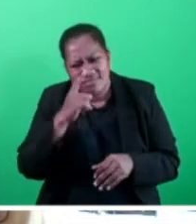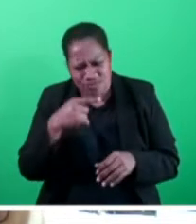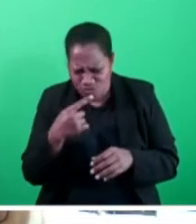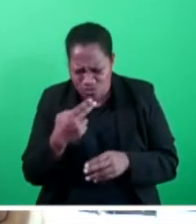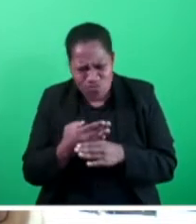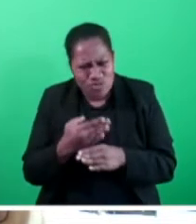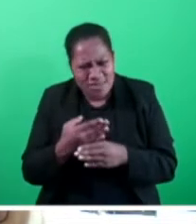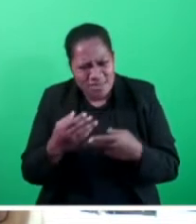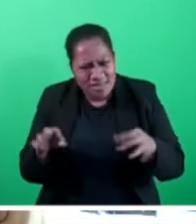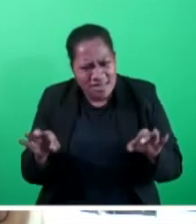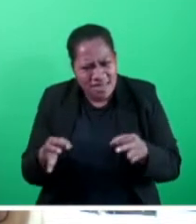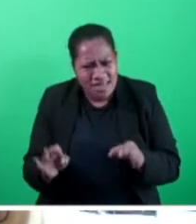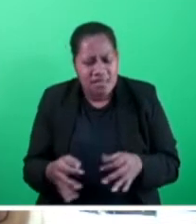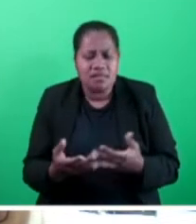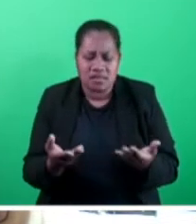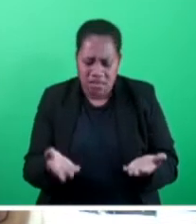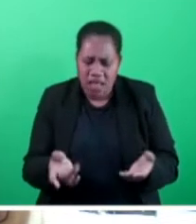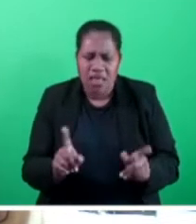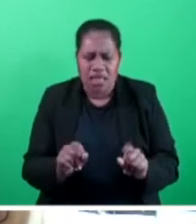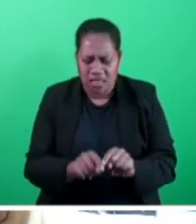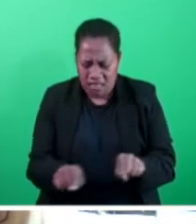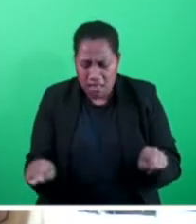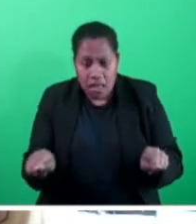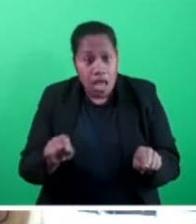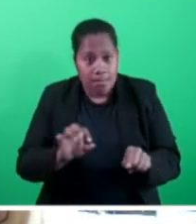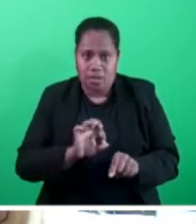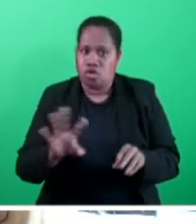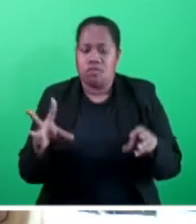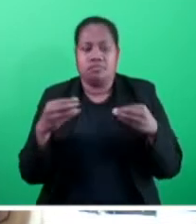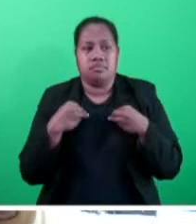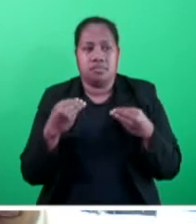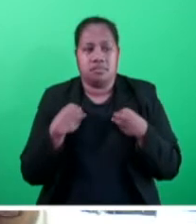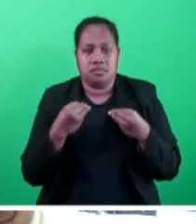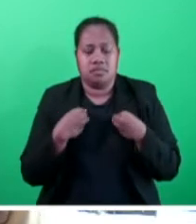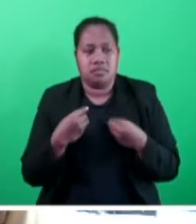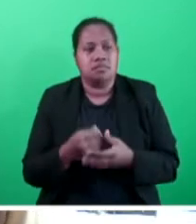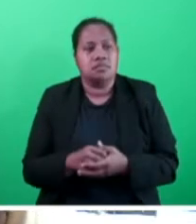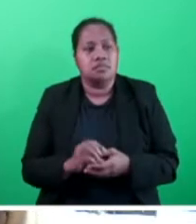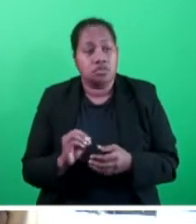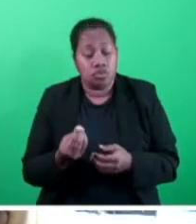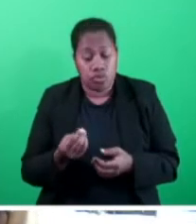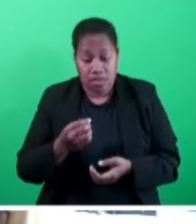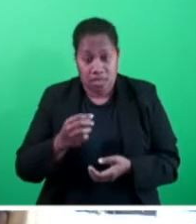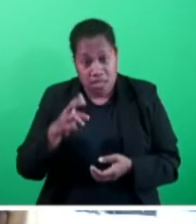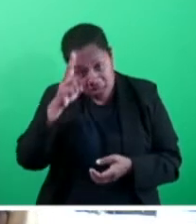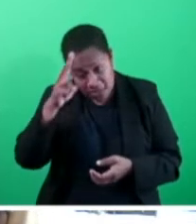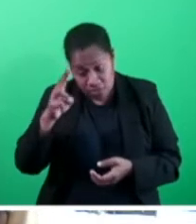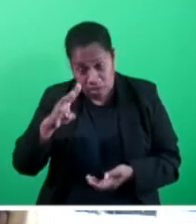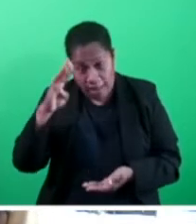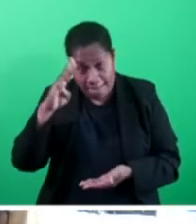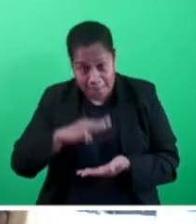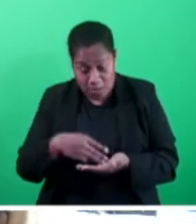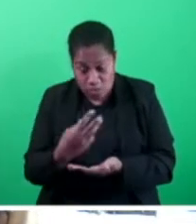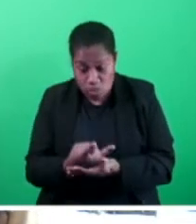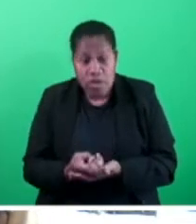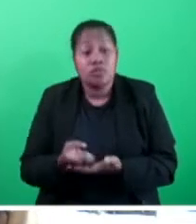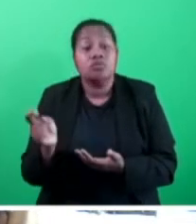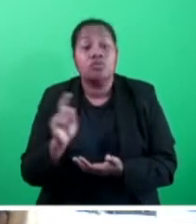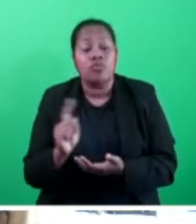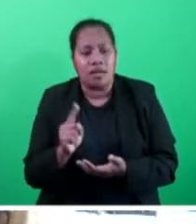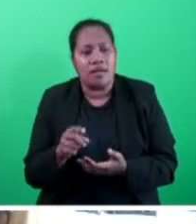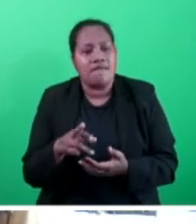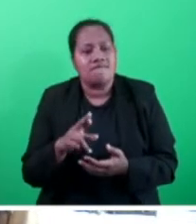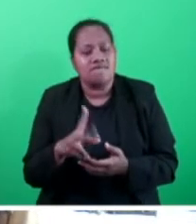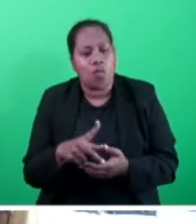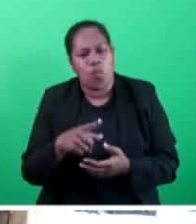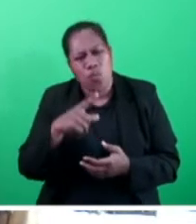The national minimum wage covers workers in areas like backyard garage, domestic workers, farm laborers,